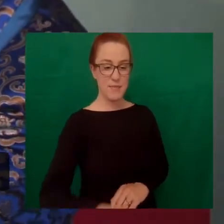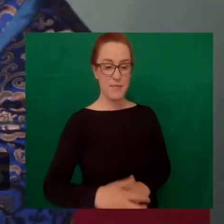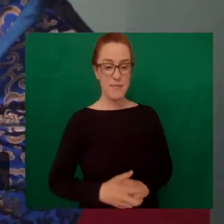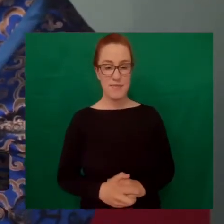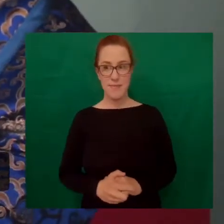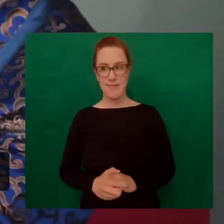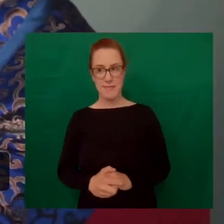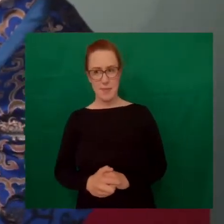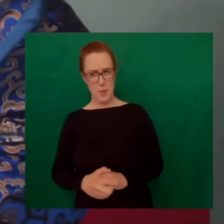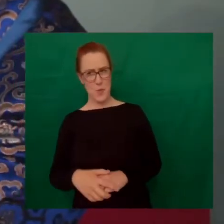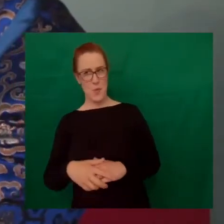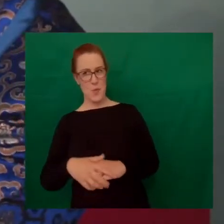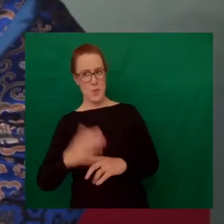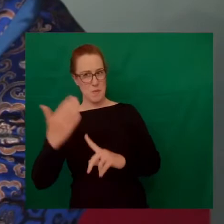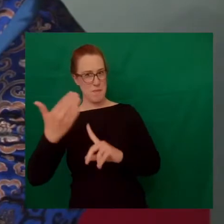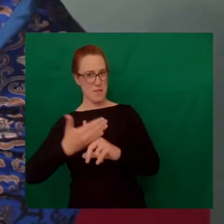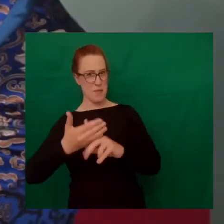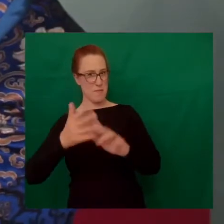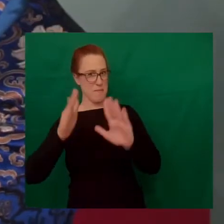What a great outfit.